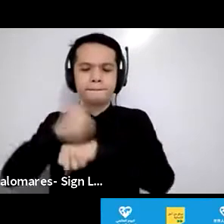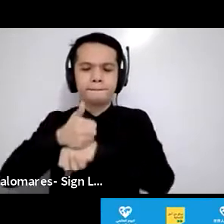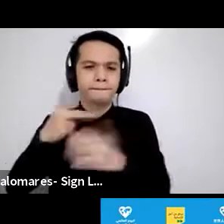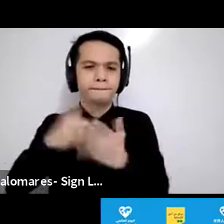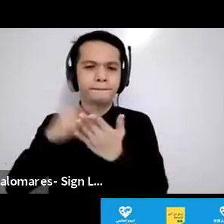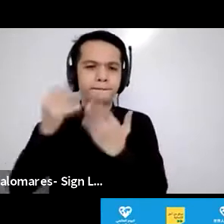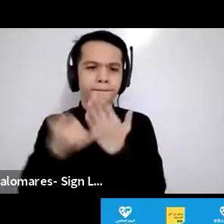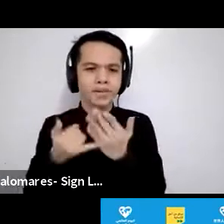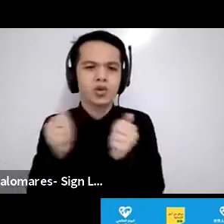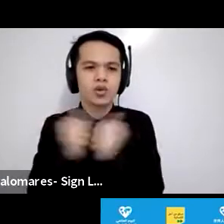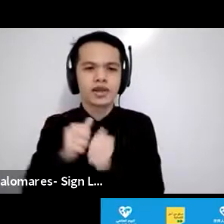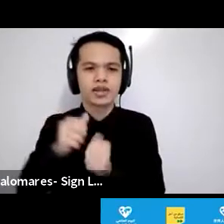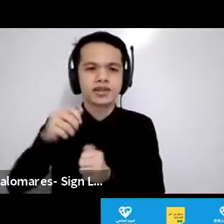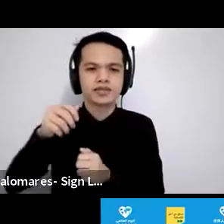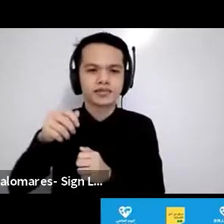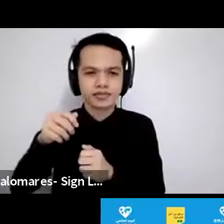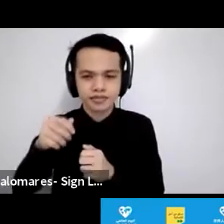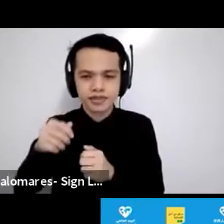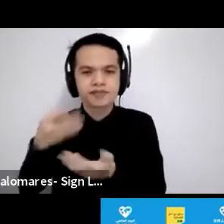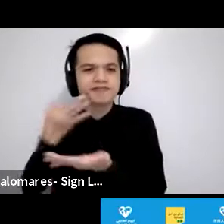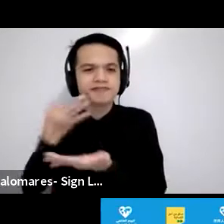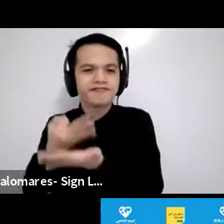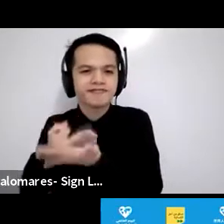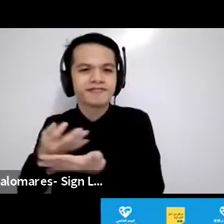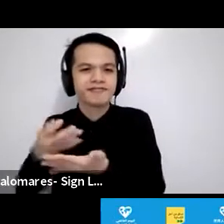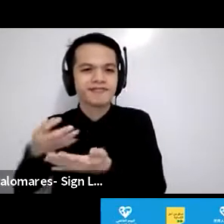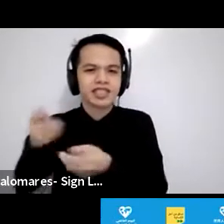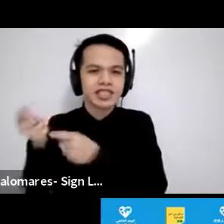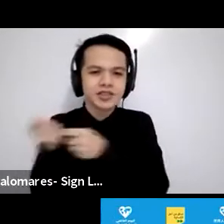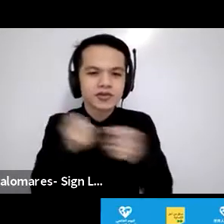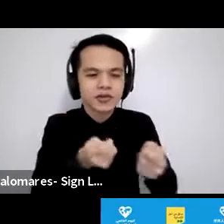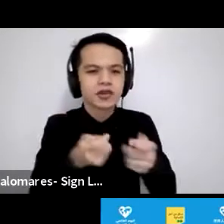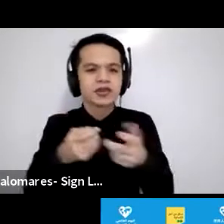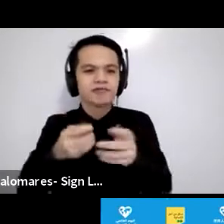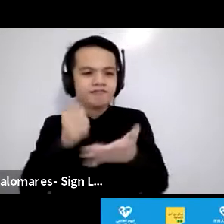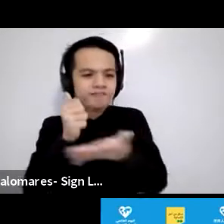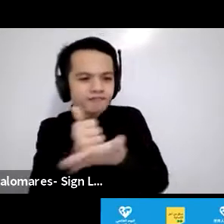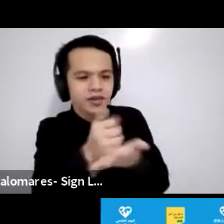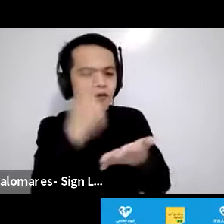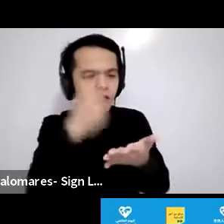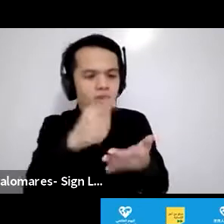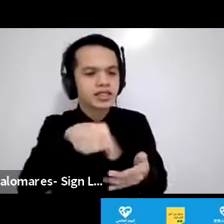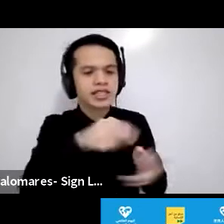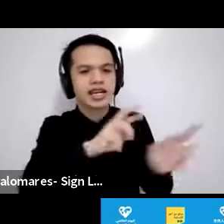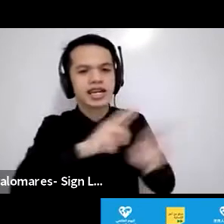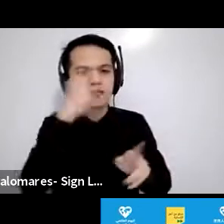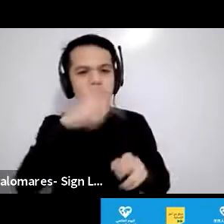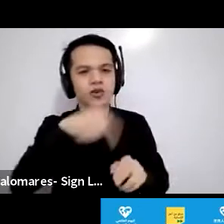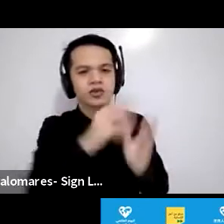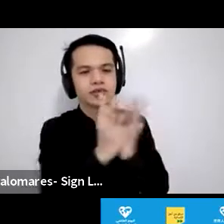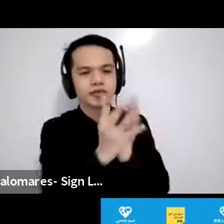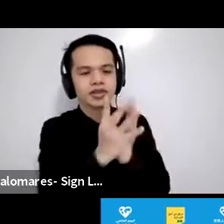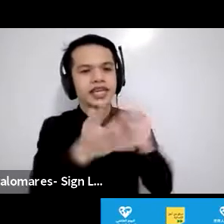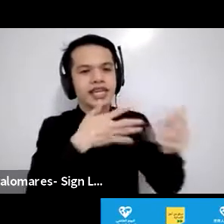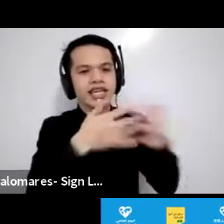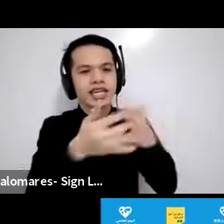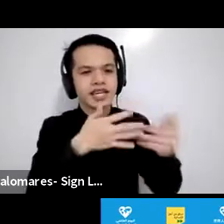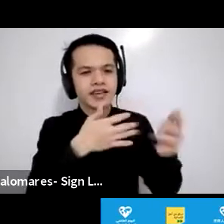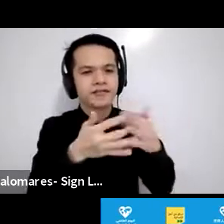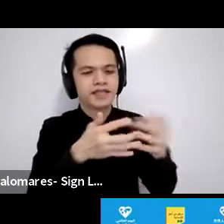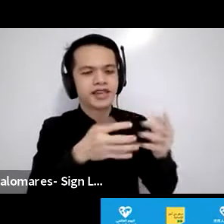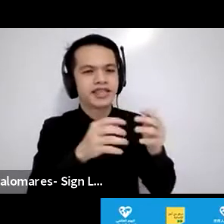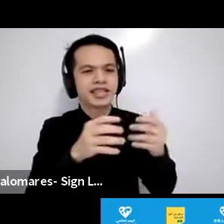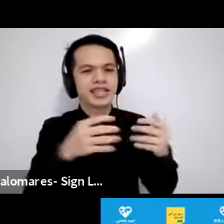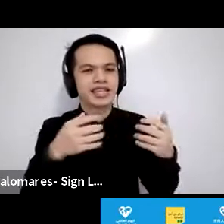with preemptive cash transfer intervention to strengthen disaster preparedness of communities, even within the context of a